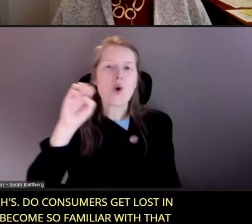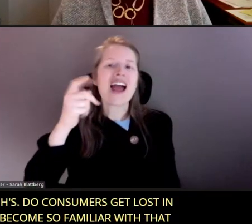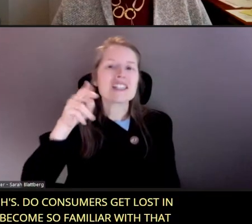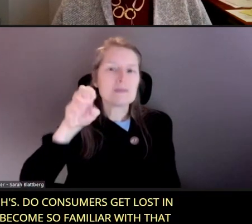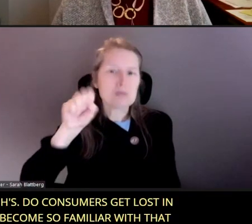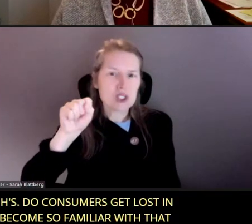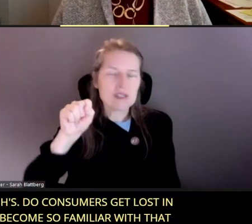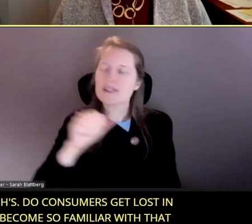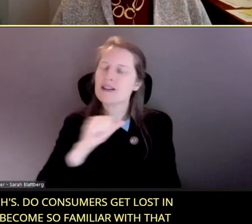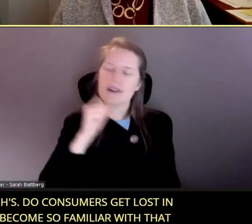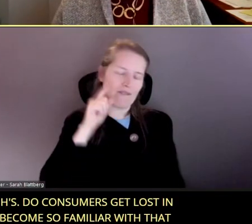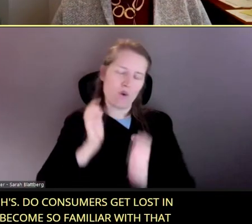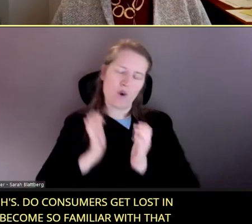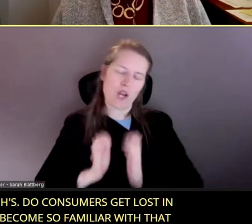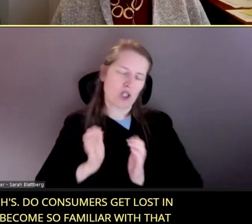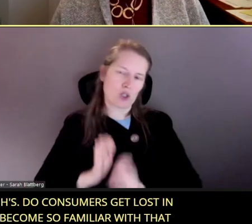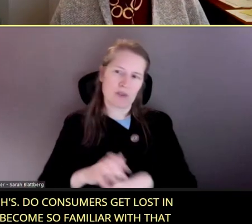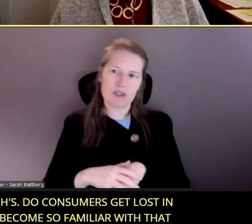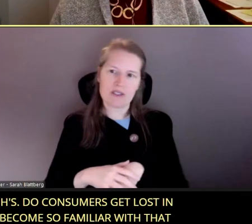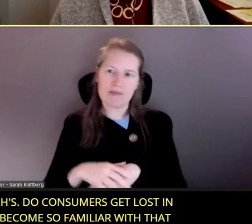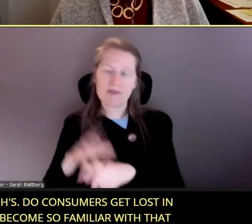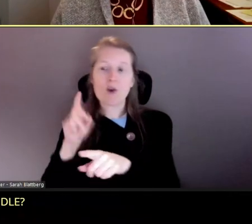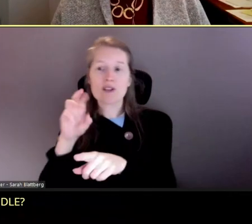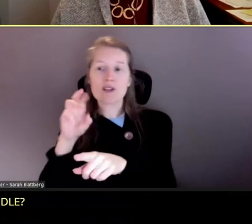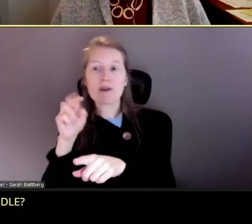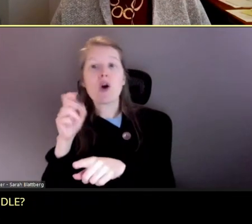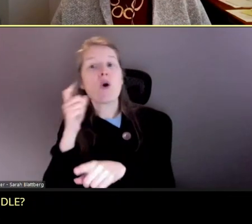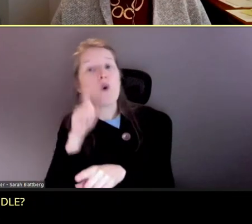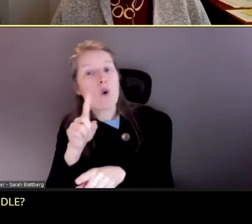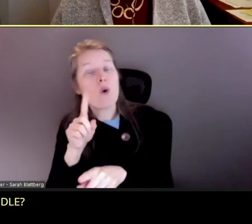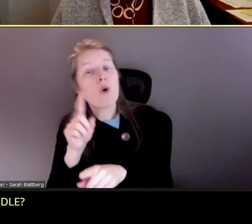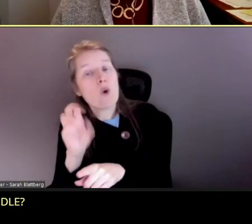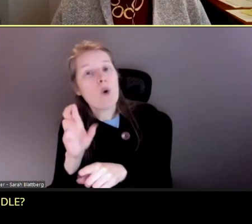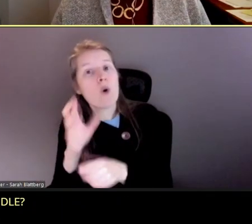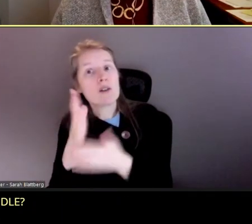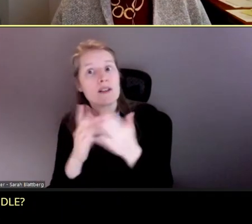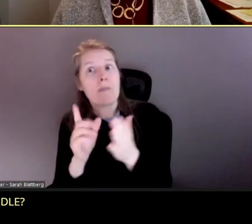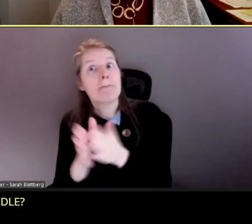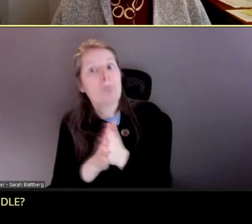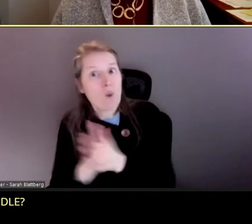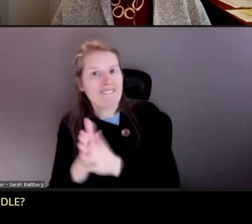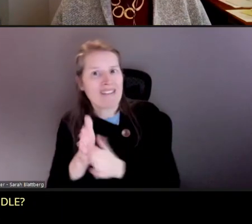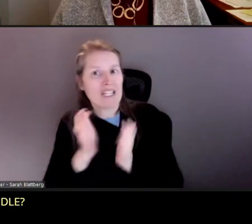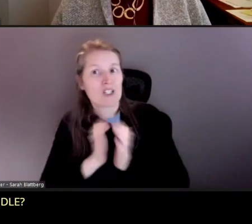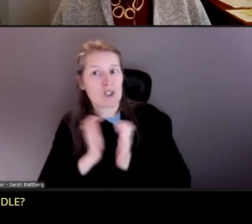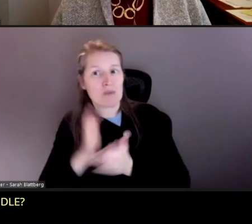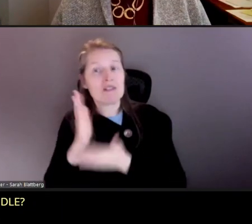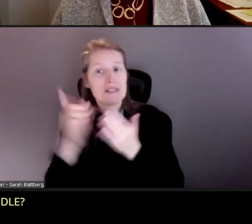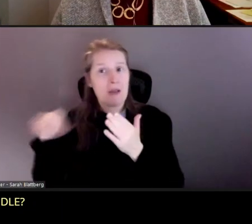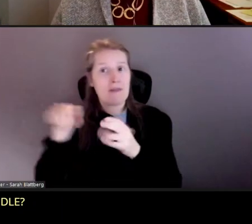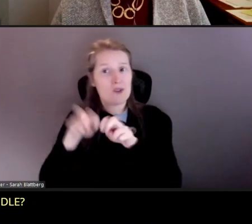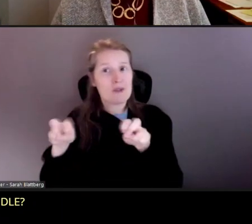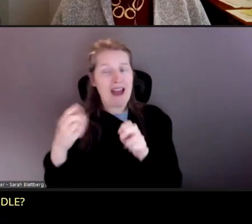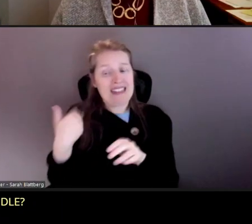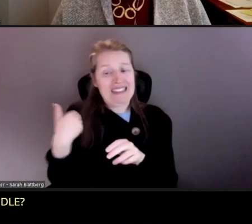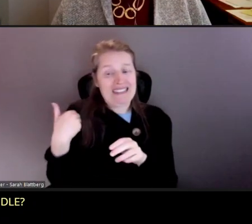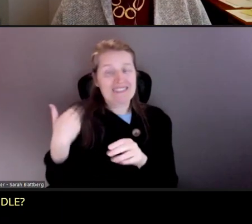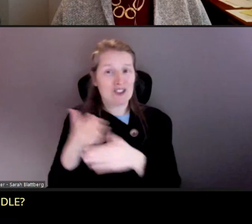consumers. Or for the really, really motivated consumer. We heard from some of them today. That's both good points. Thank